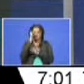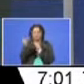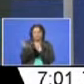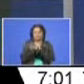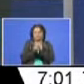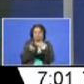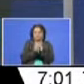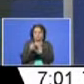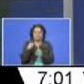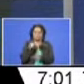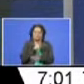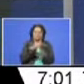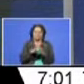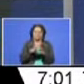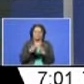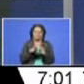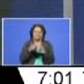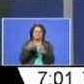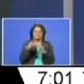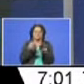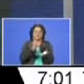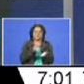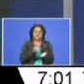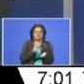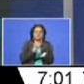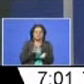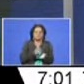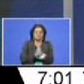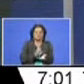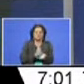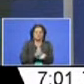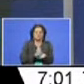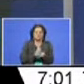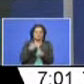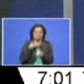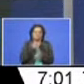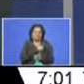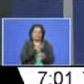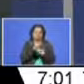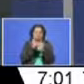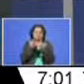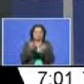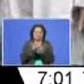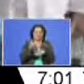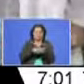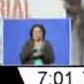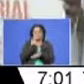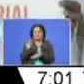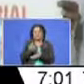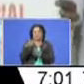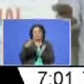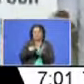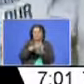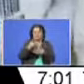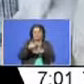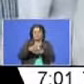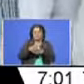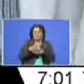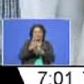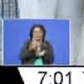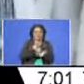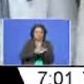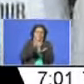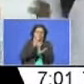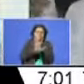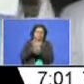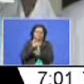the Consultants Physician Staff Association at the office of the Prime Minister on Monday. Now, this comes after the doctors withdrew their